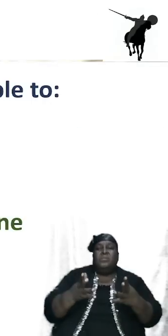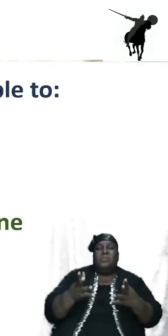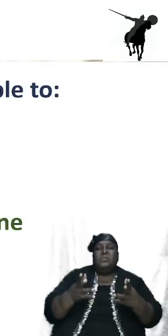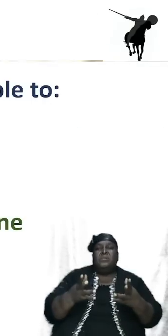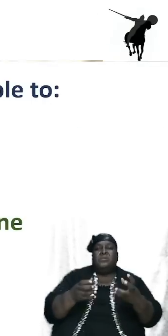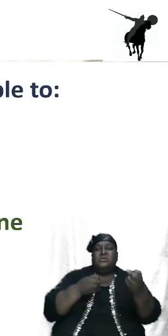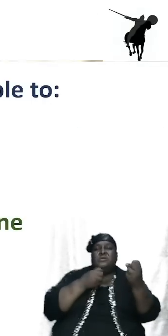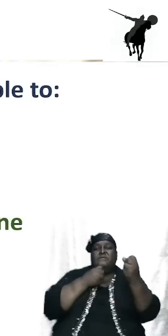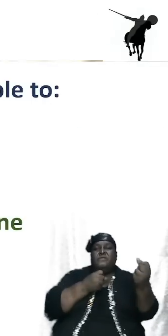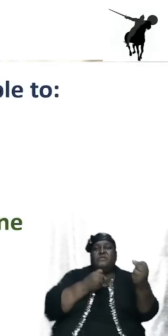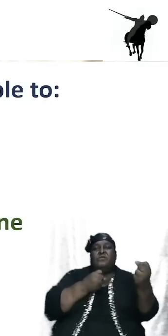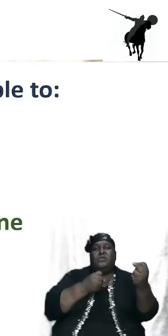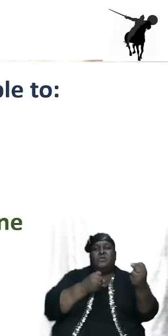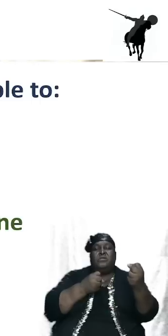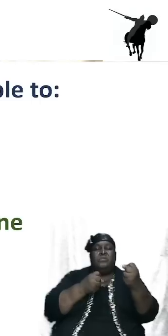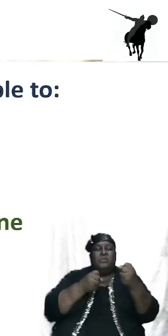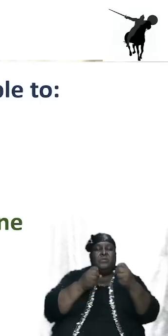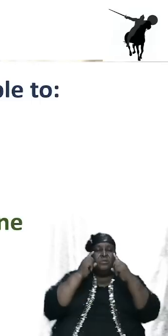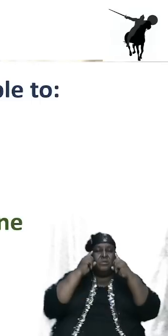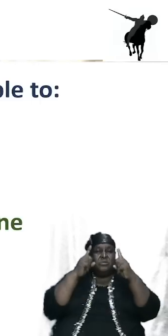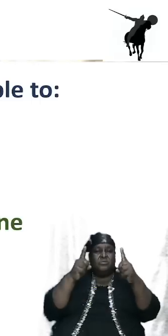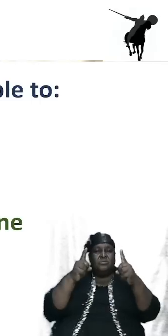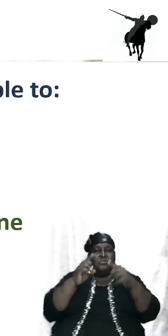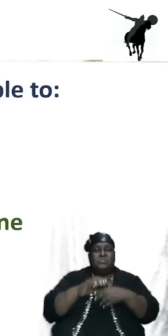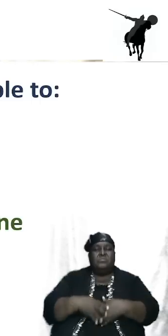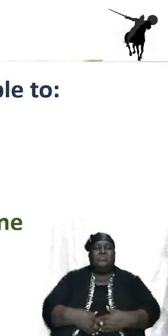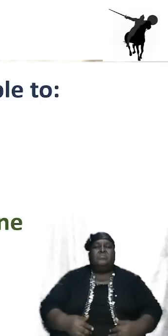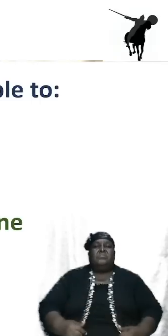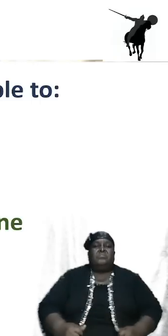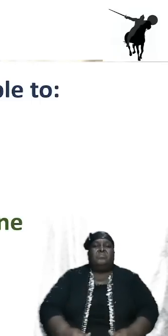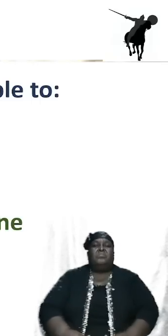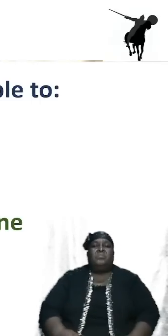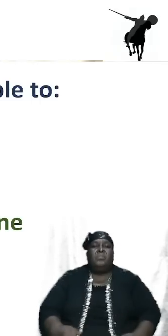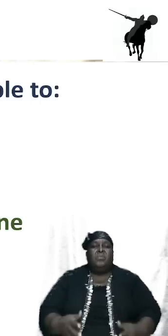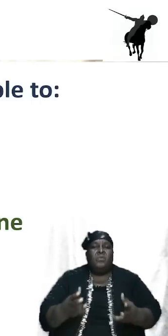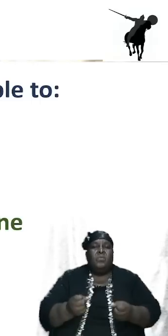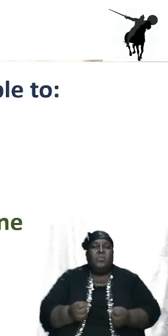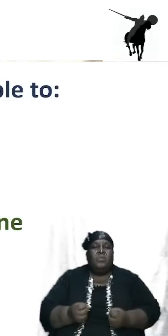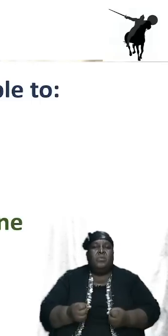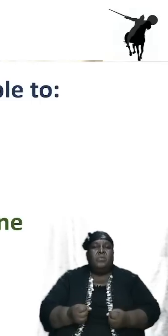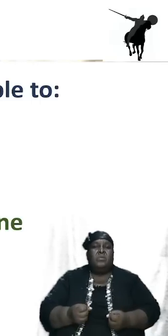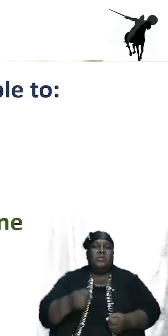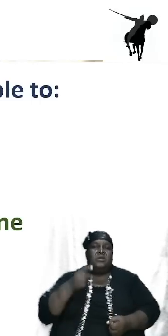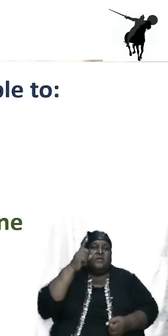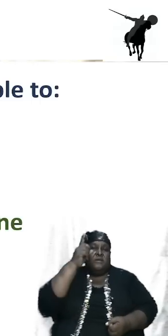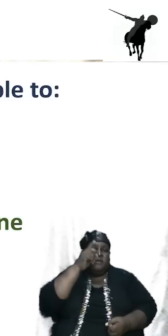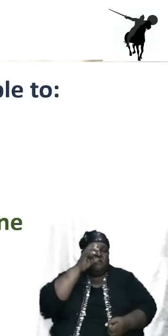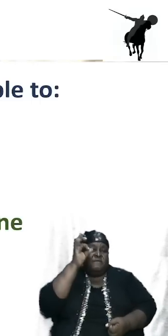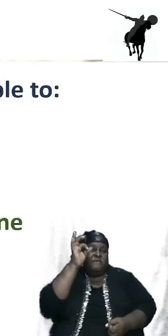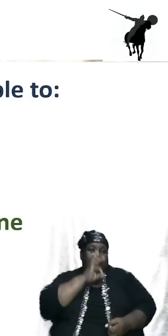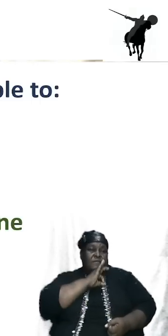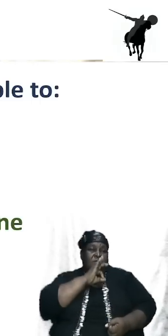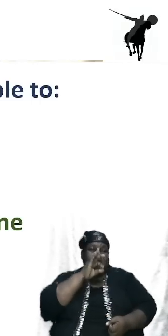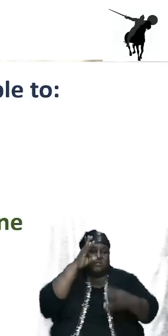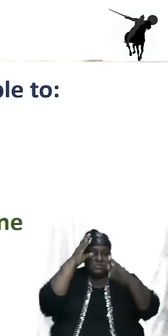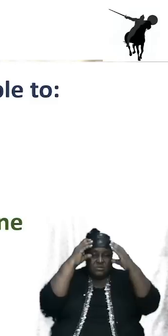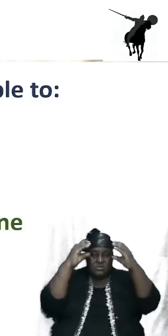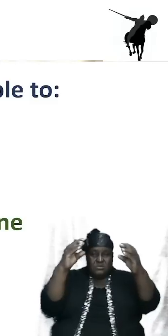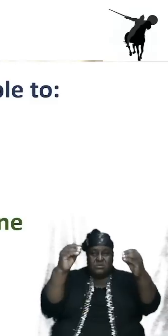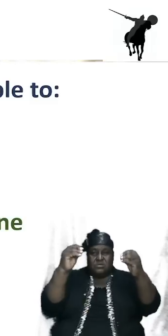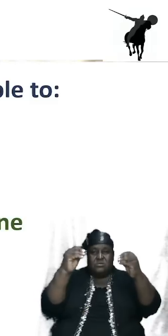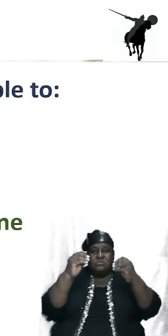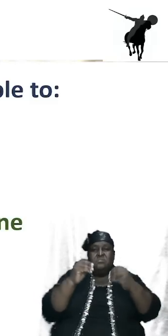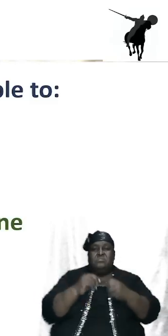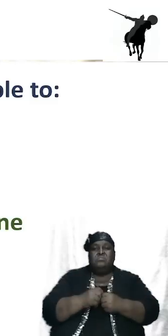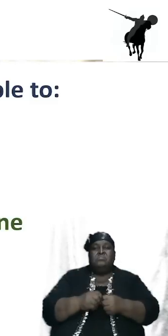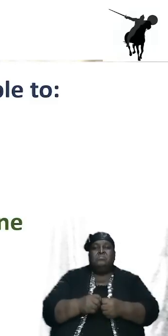sound doctrine. What is sound doctrine? Then we're going to try to recognize false teaching. Amen. False teaching. And last,